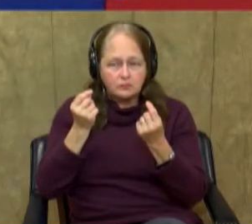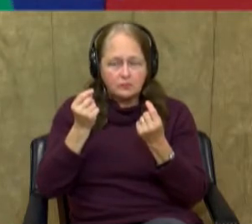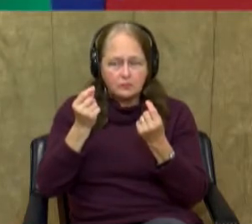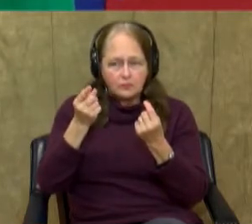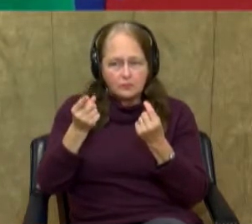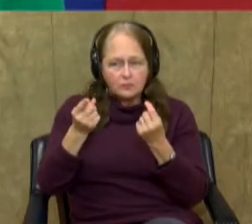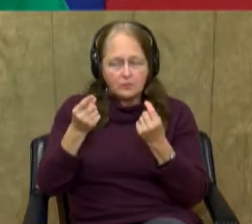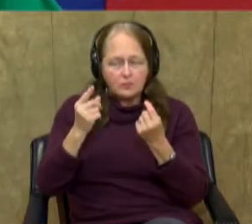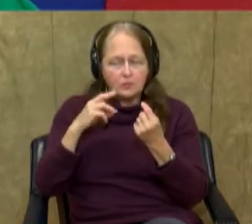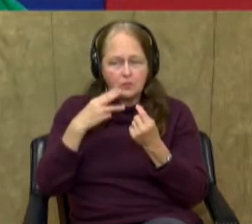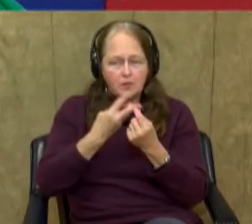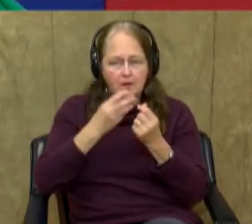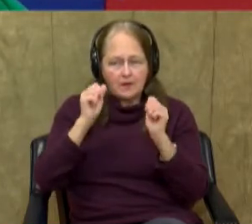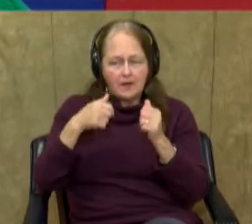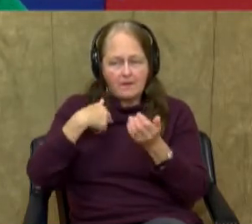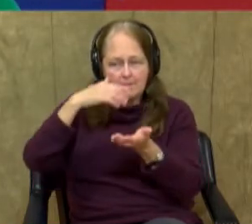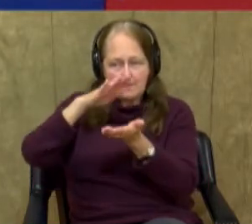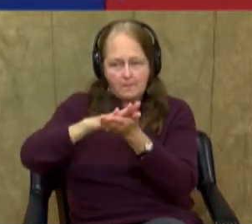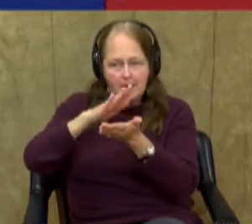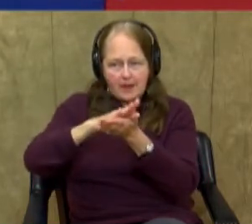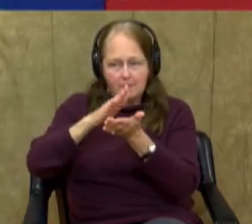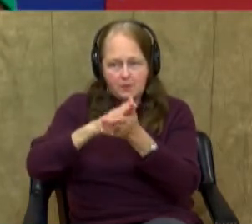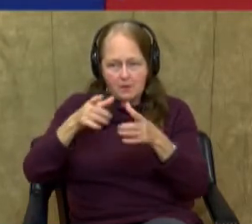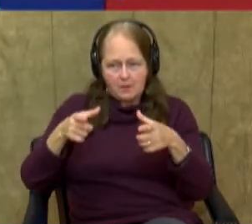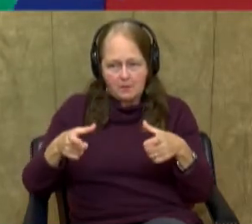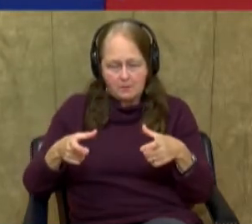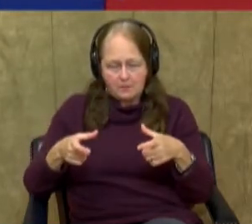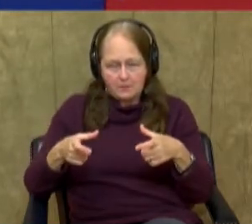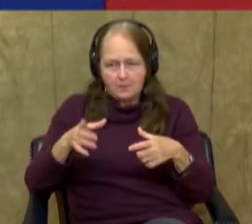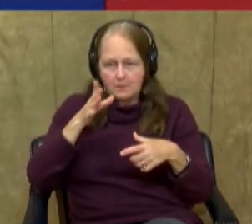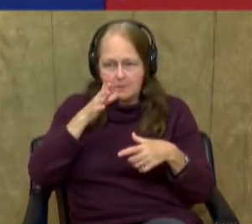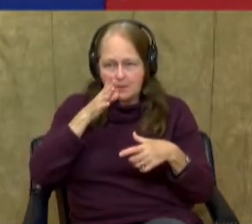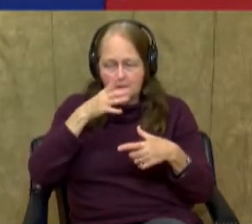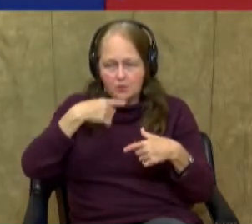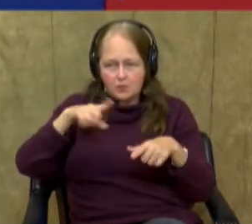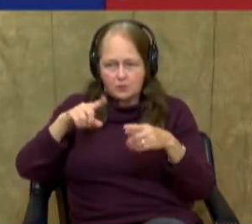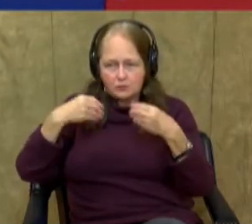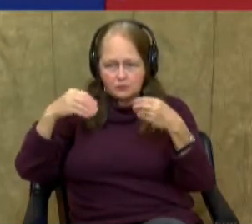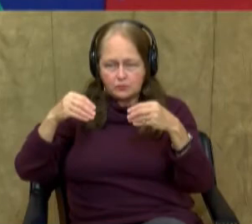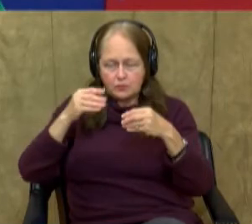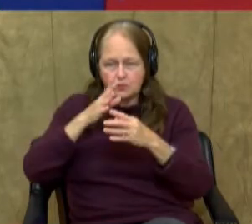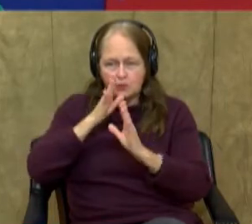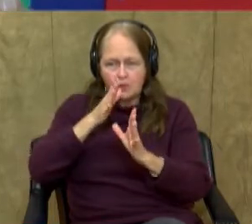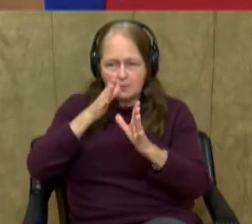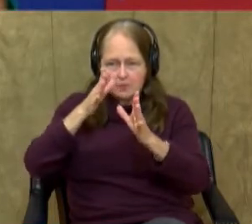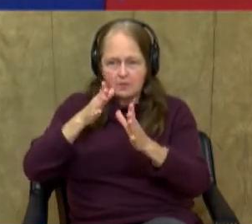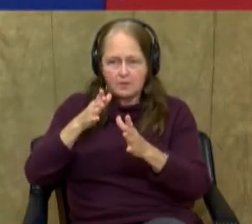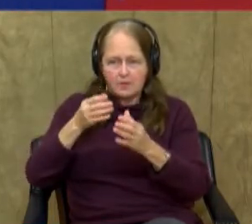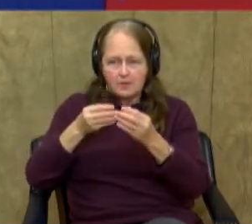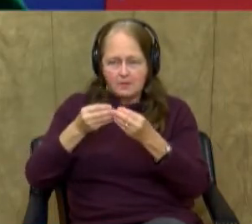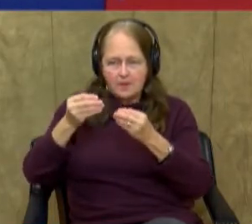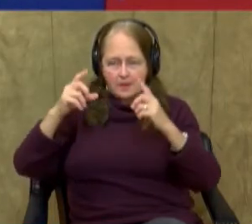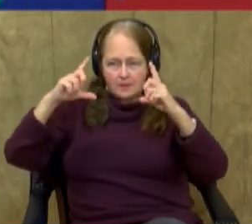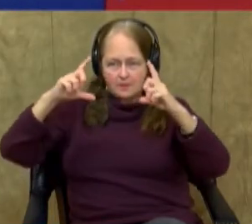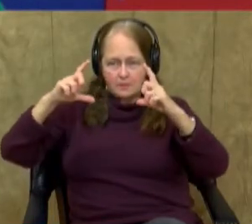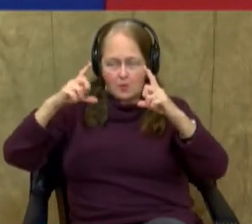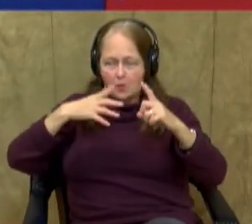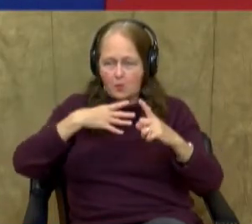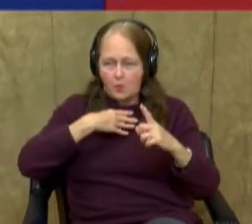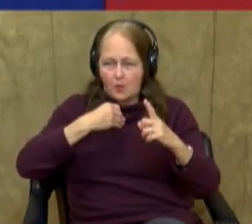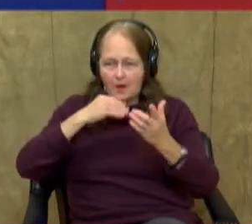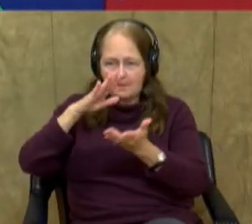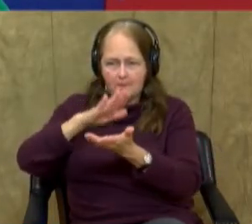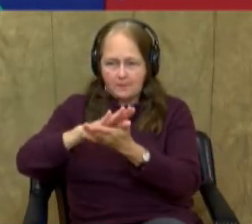lots of things that we can do with paper plates around the house. Mom can go to the store, or Grandma can go to the store and buy you some plain old